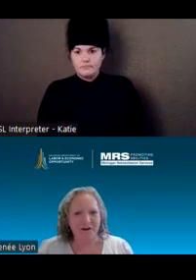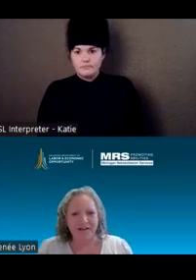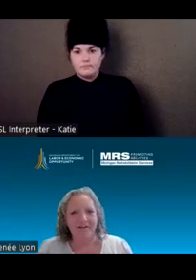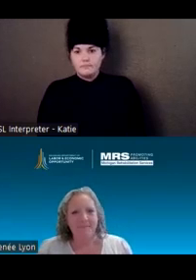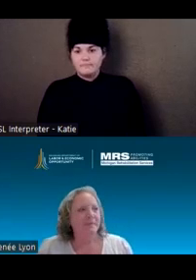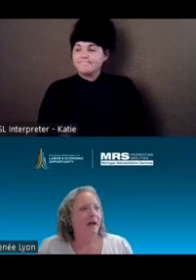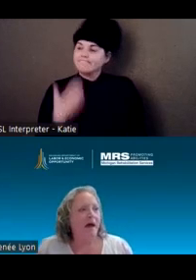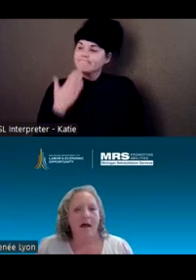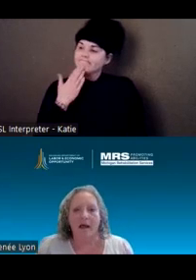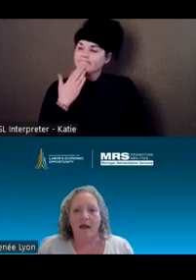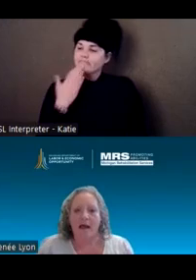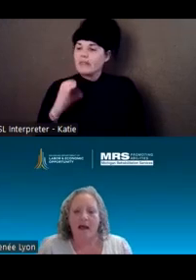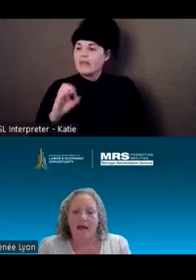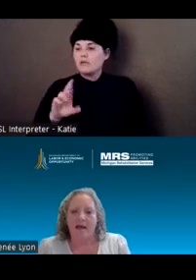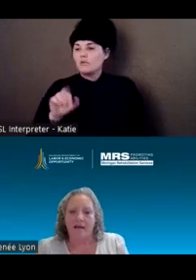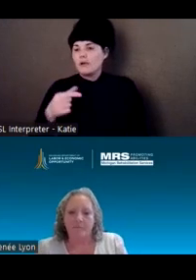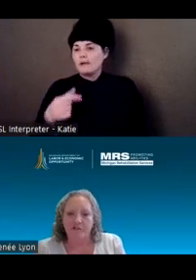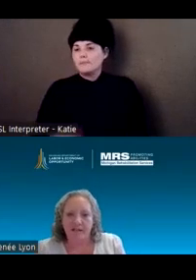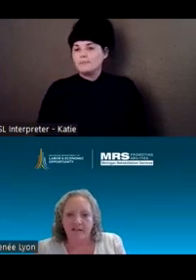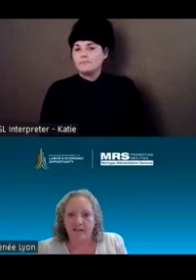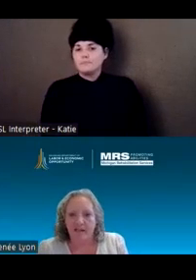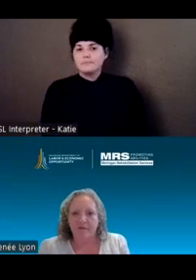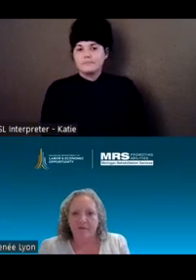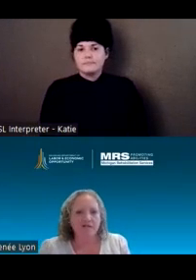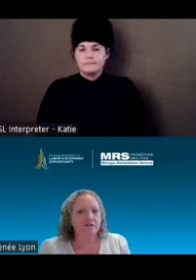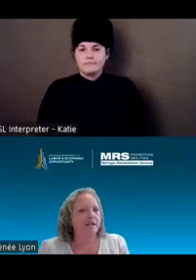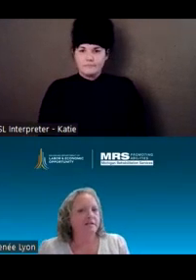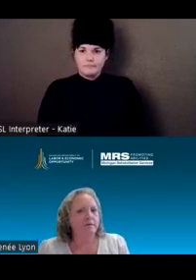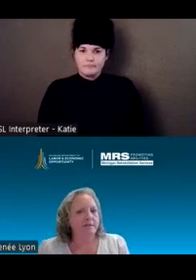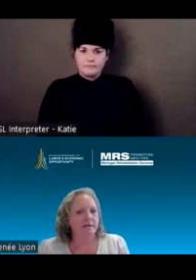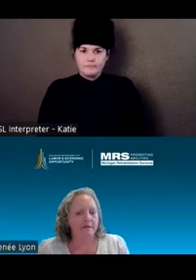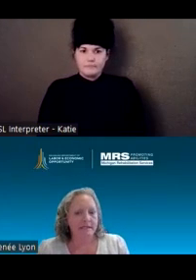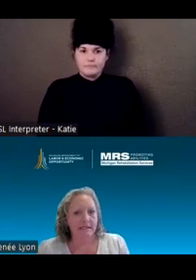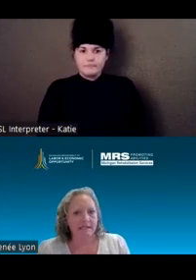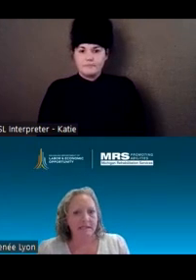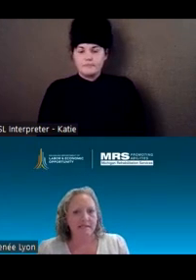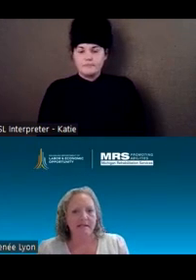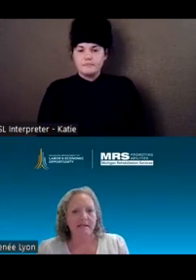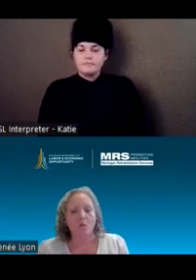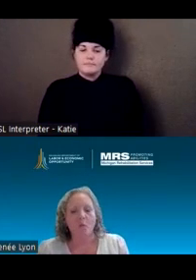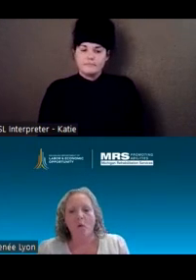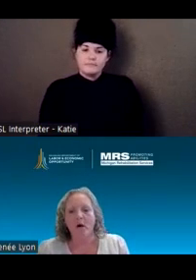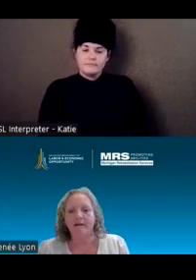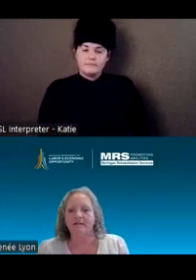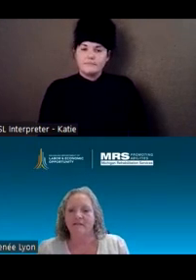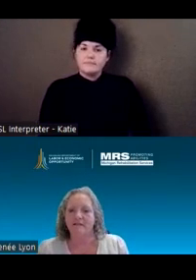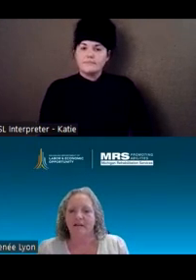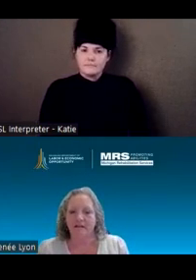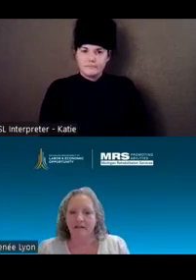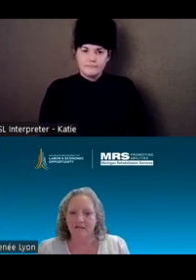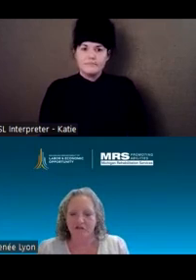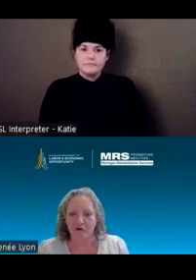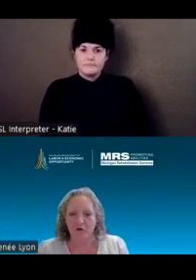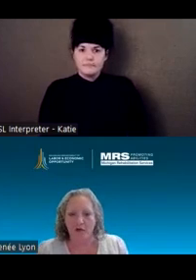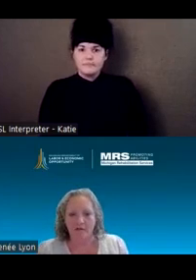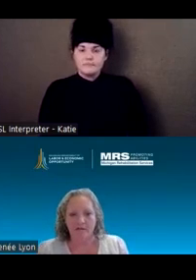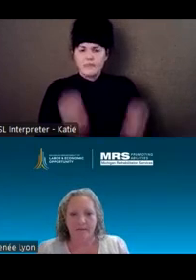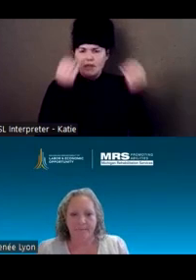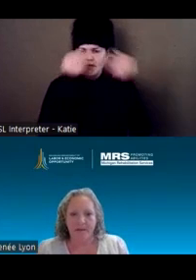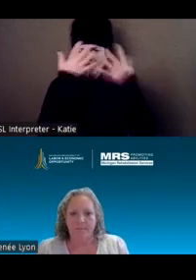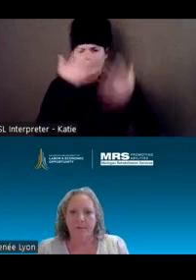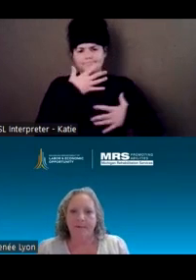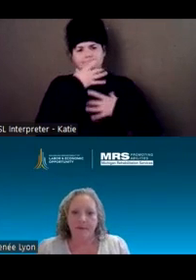Thank you, Craig. I appreciate the information, and it's always interesting to see what studies show